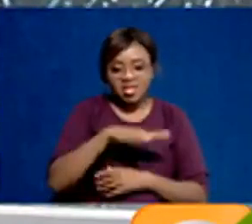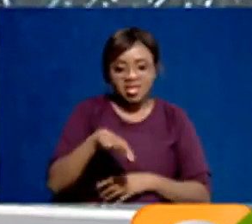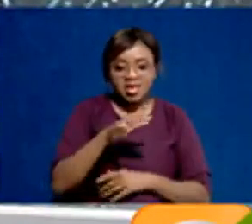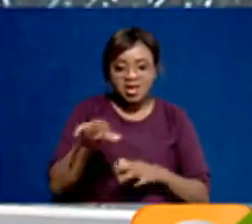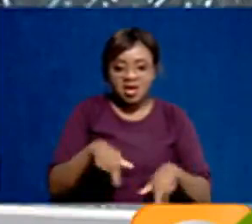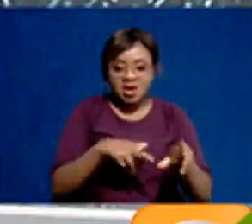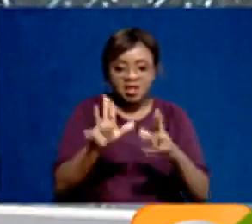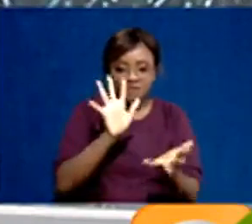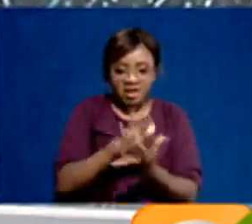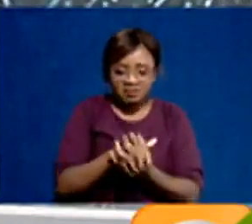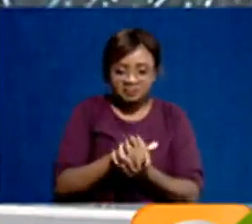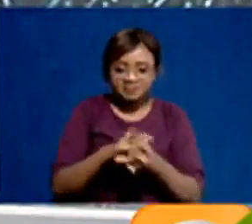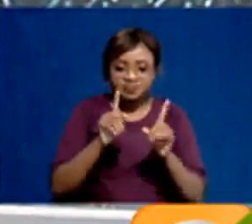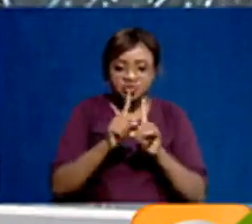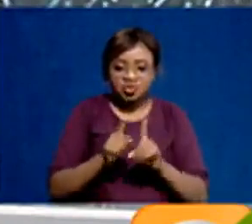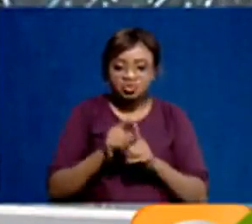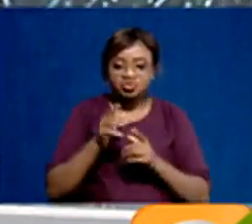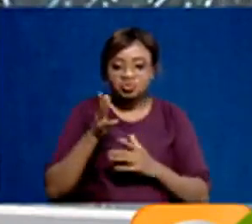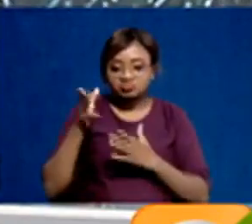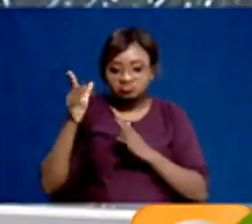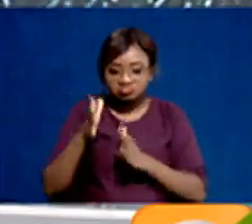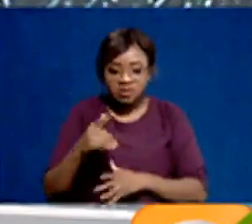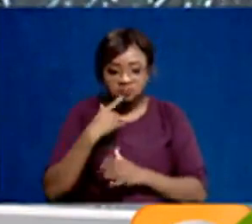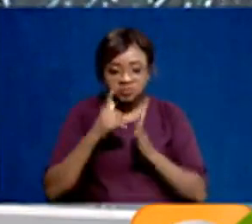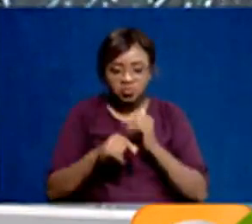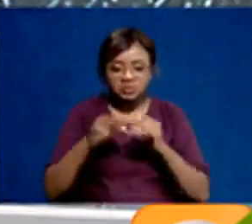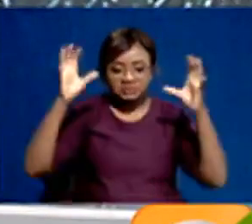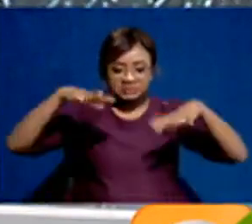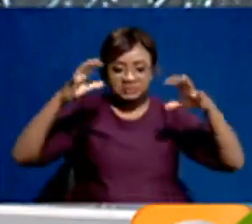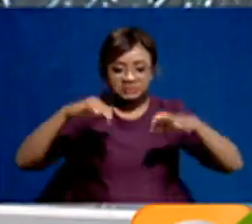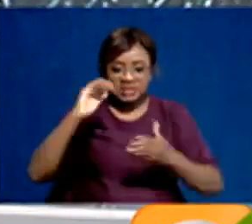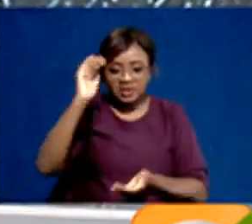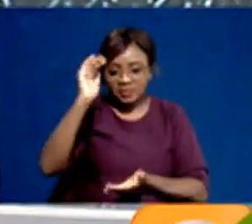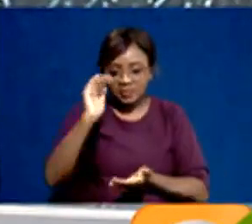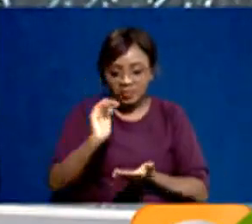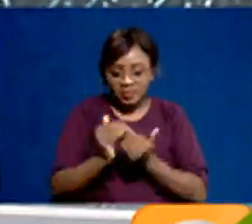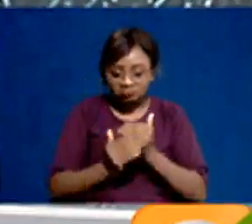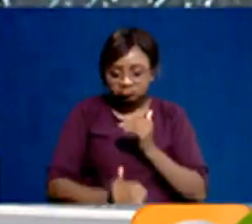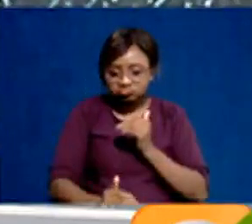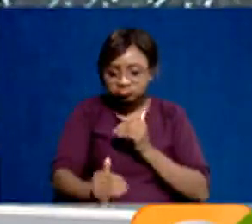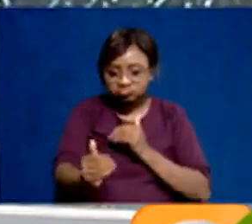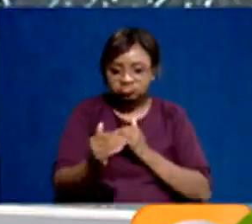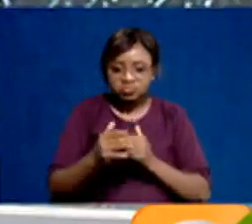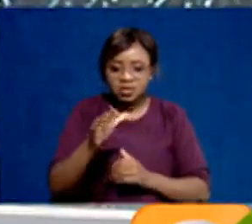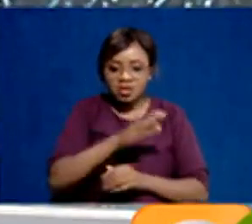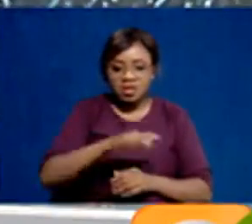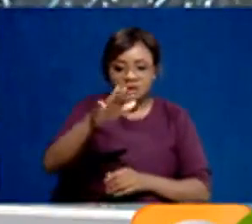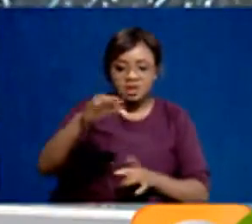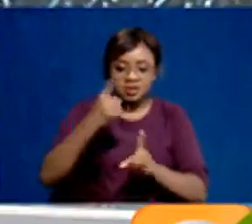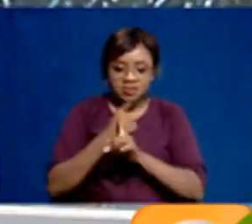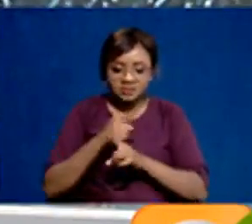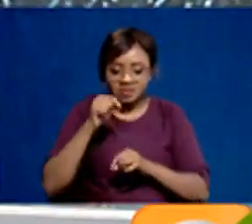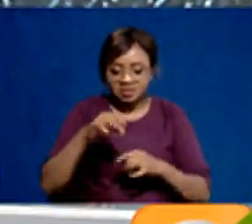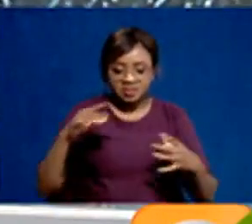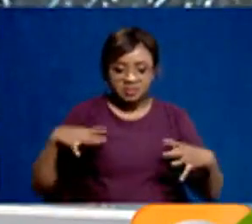Laura Otieno reports, the weatherman is predicting reduced rain across various parts of the country during this